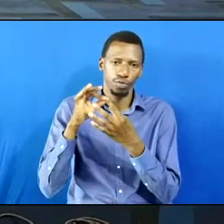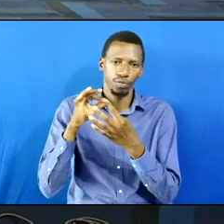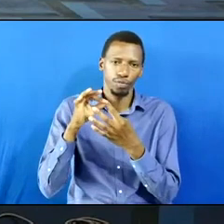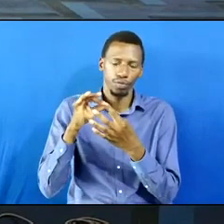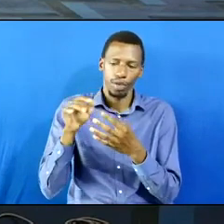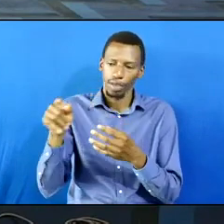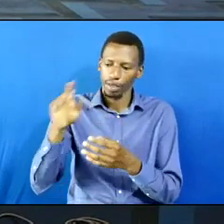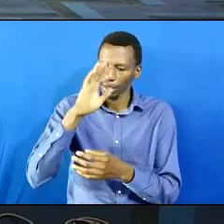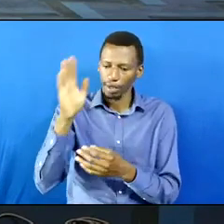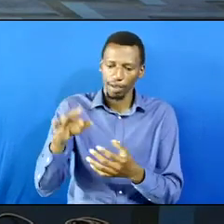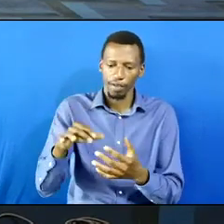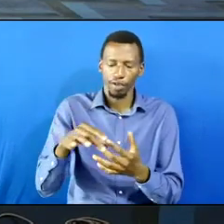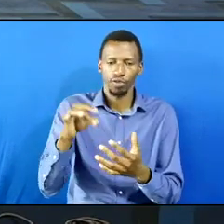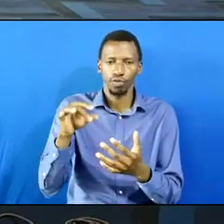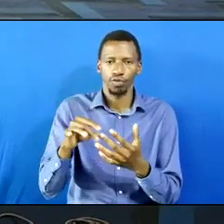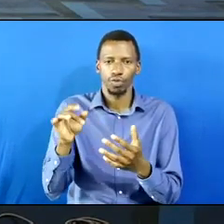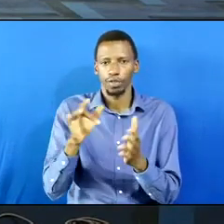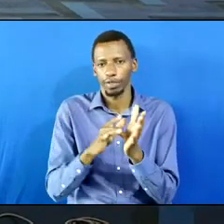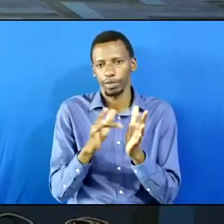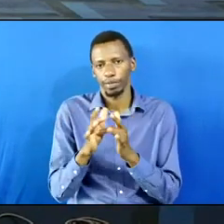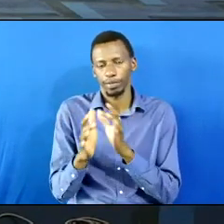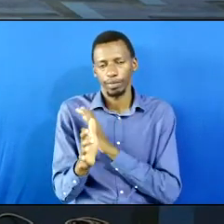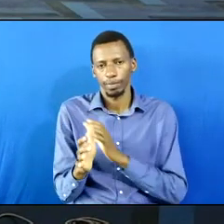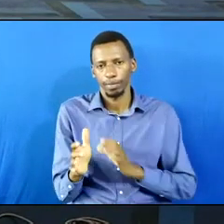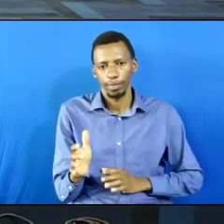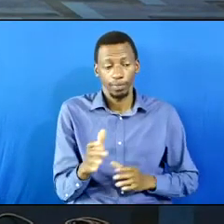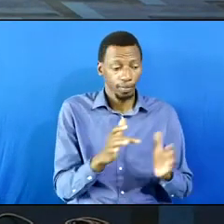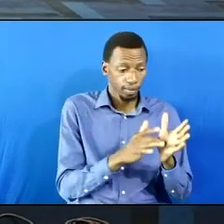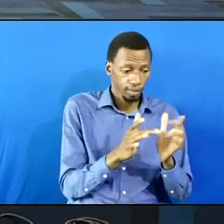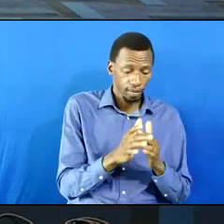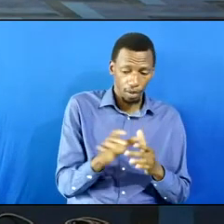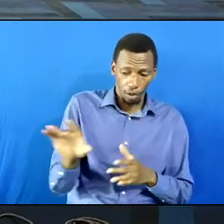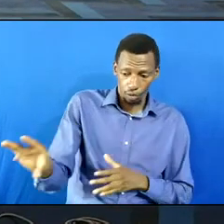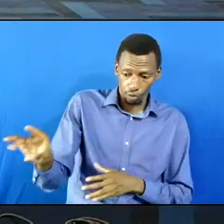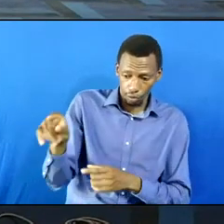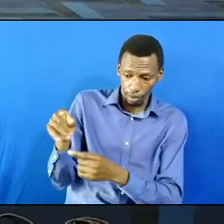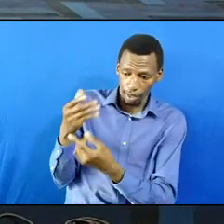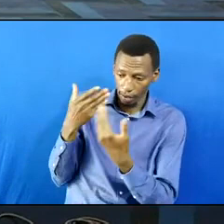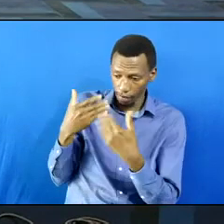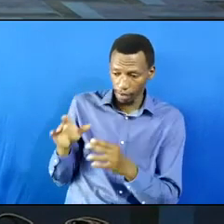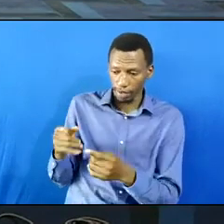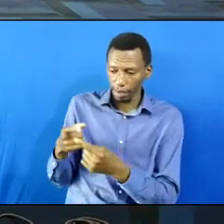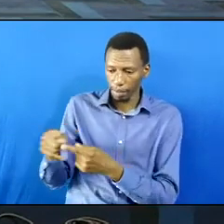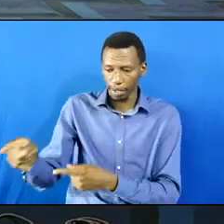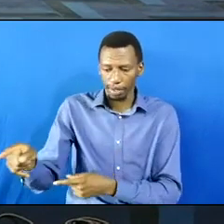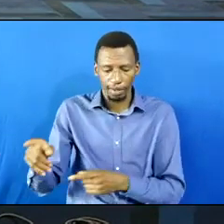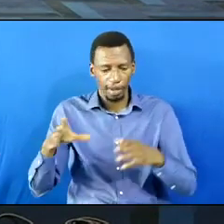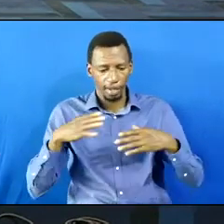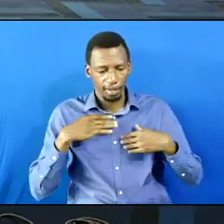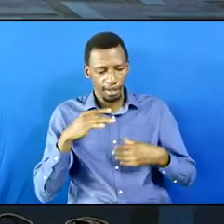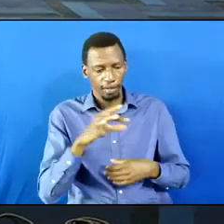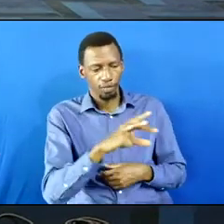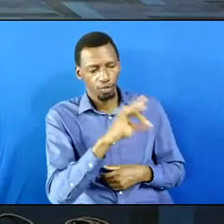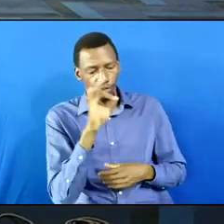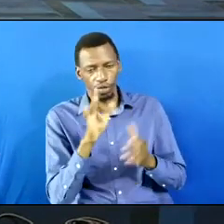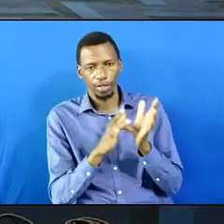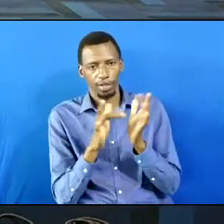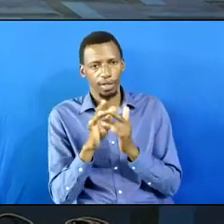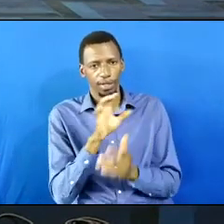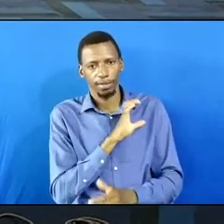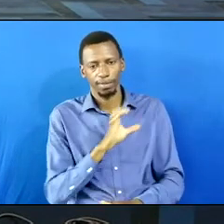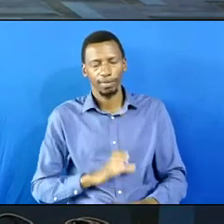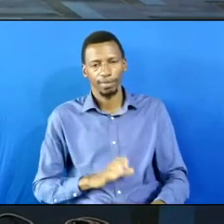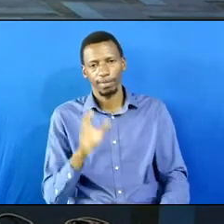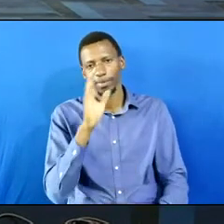Christ. He was chosen by Jesus Christ, but he never chose Jesus